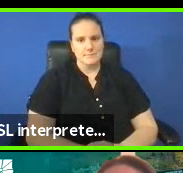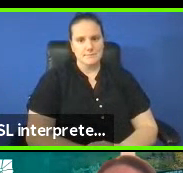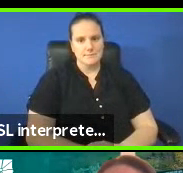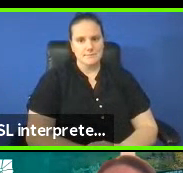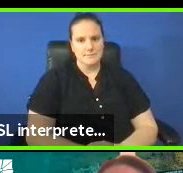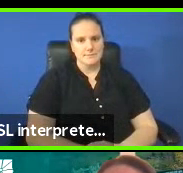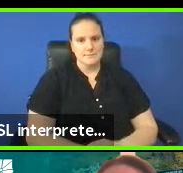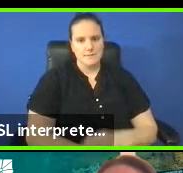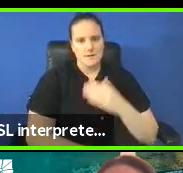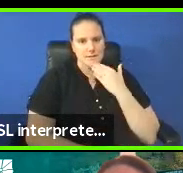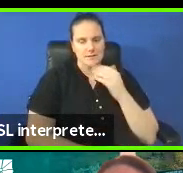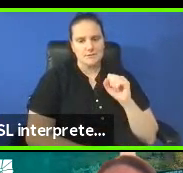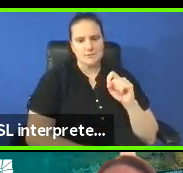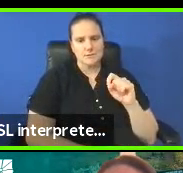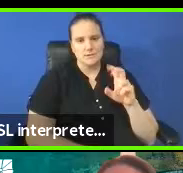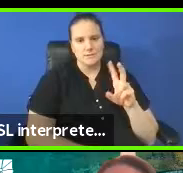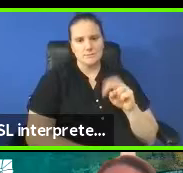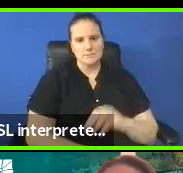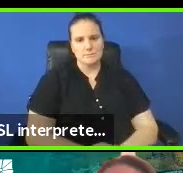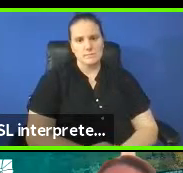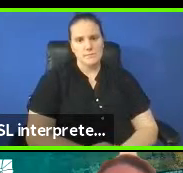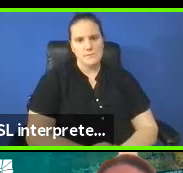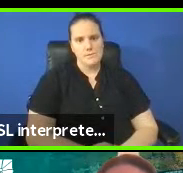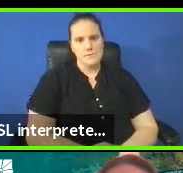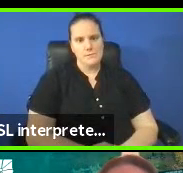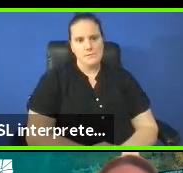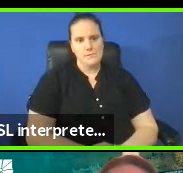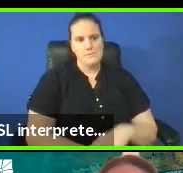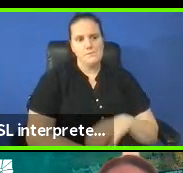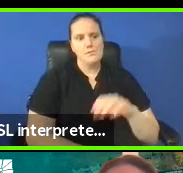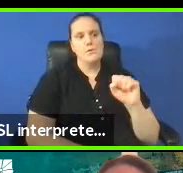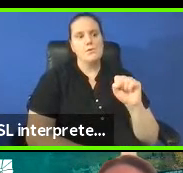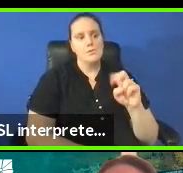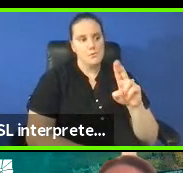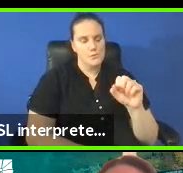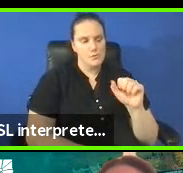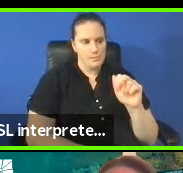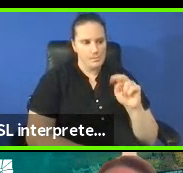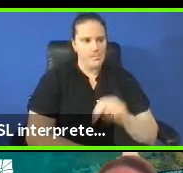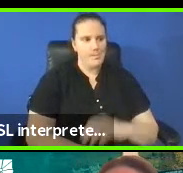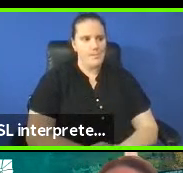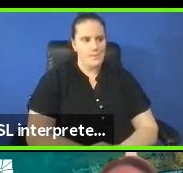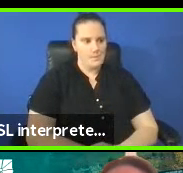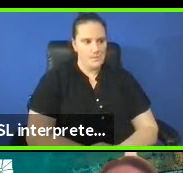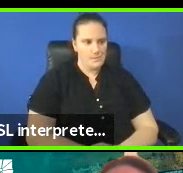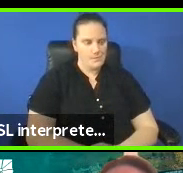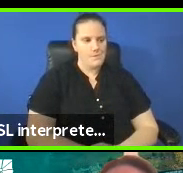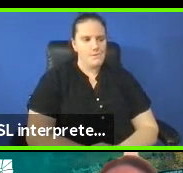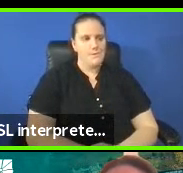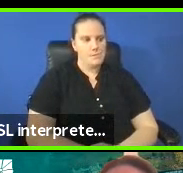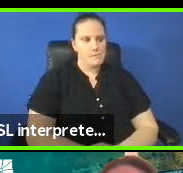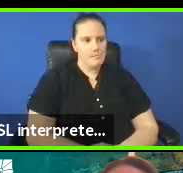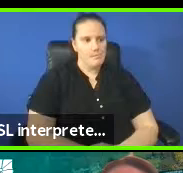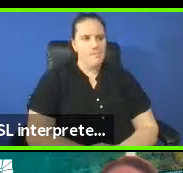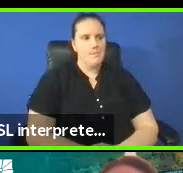Thank you, Stephen. See, I see Susan Pitchford. Welcome.